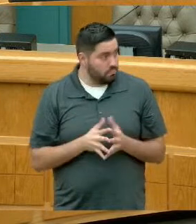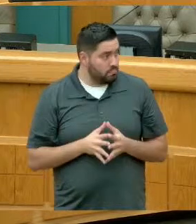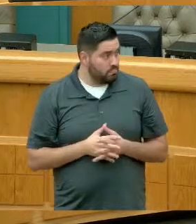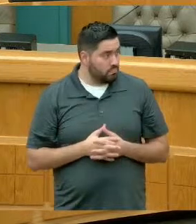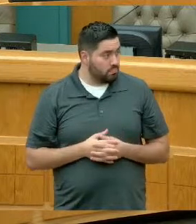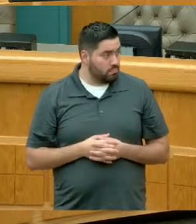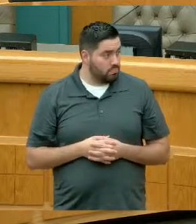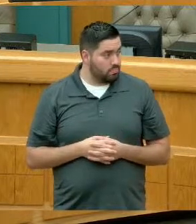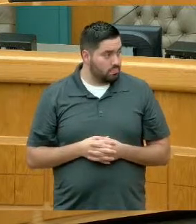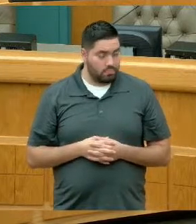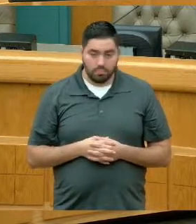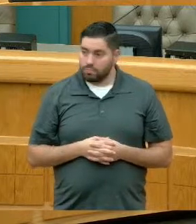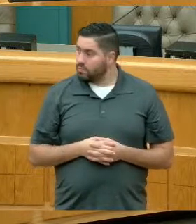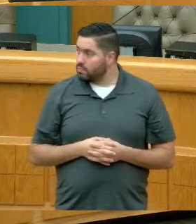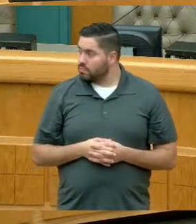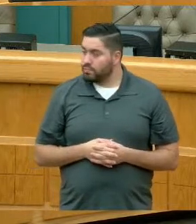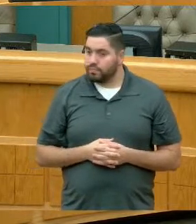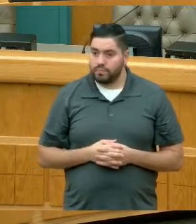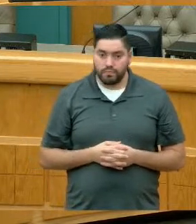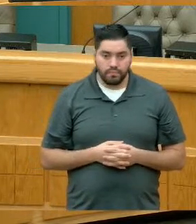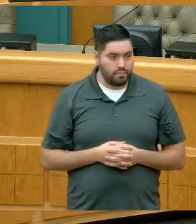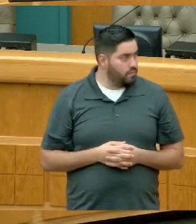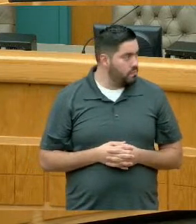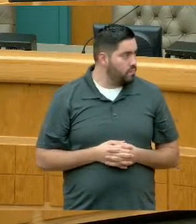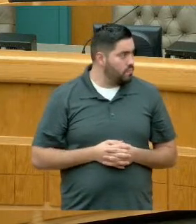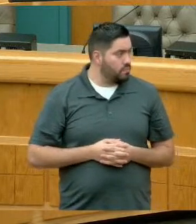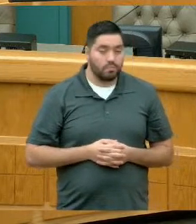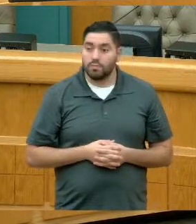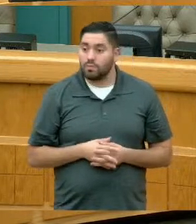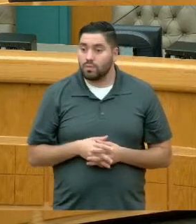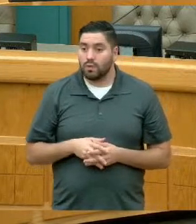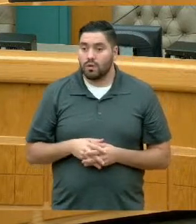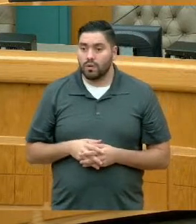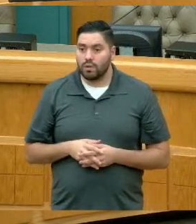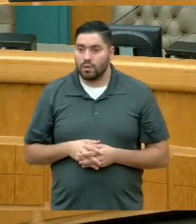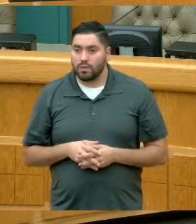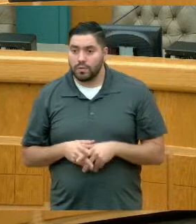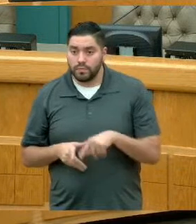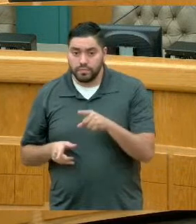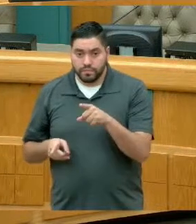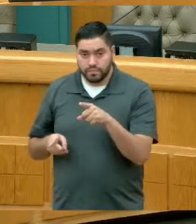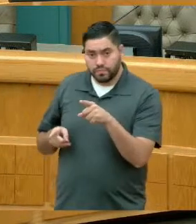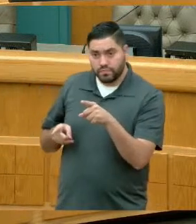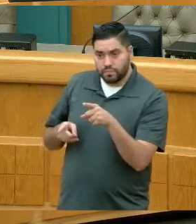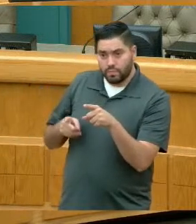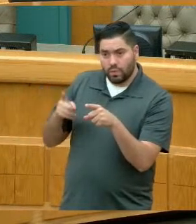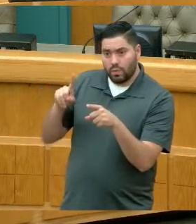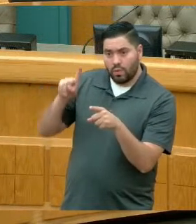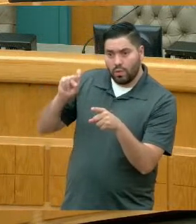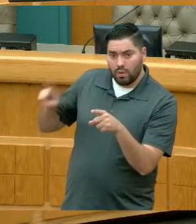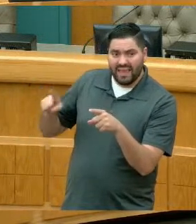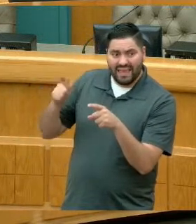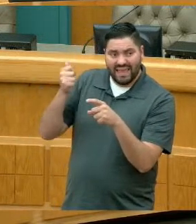that concludes this briefing. I can try to answer anyway, any questions that the media might have.